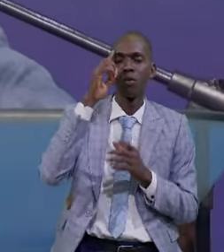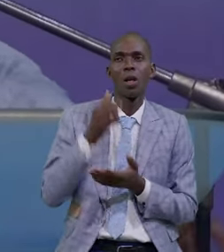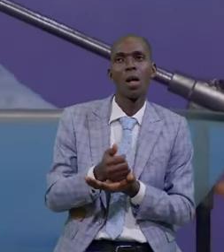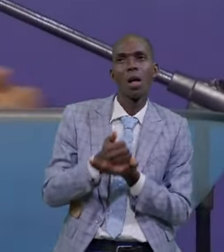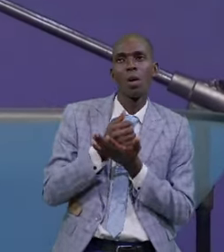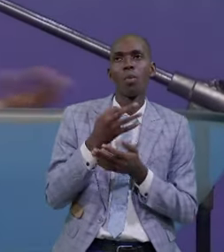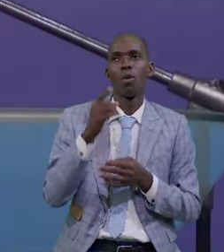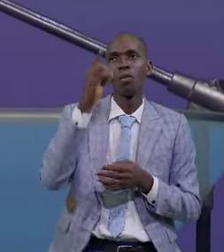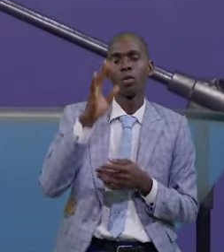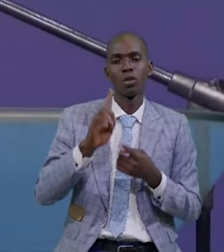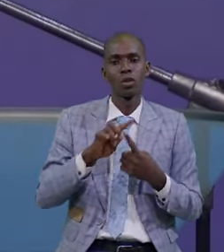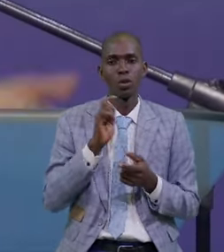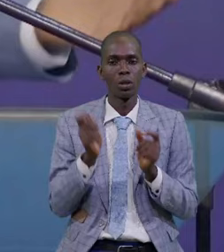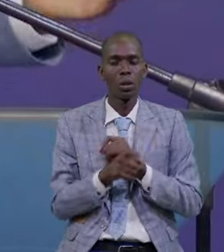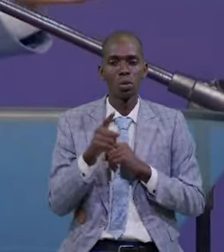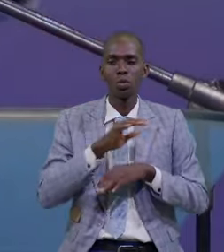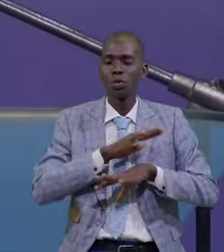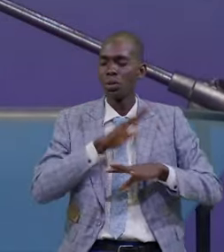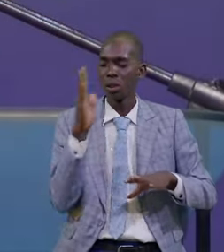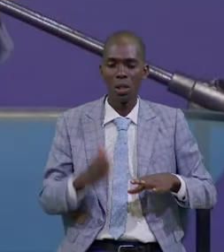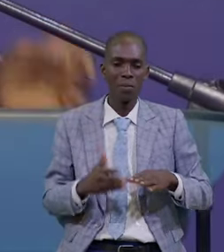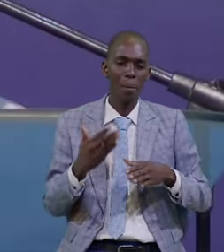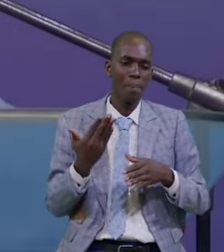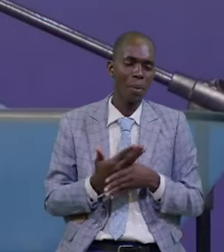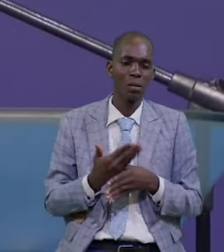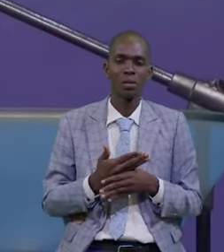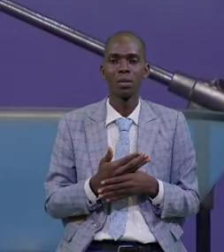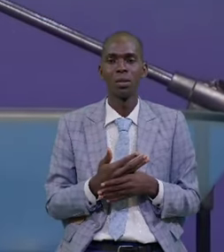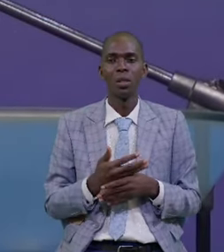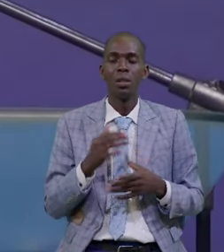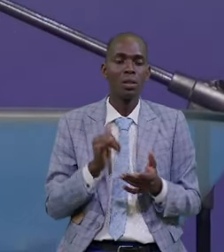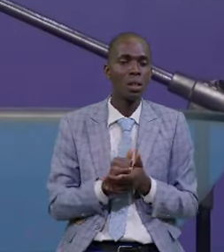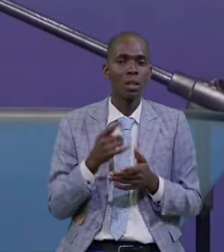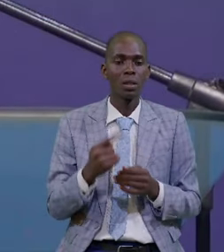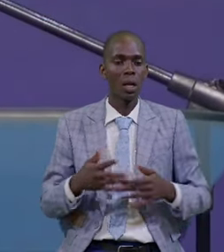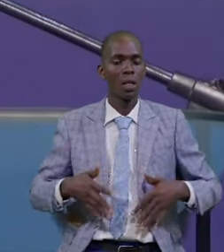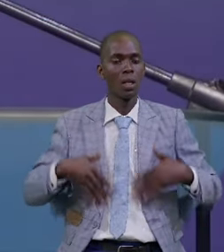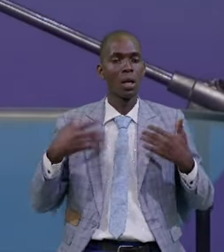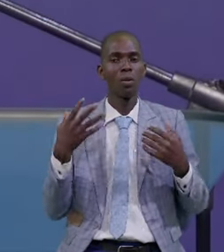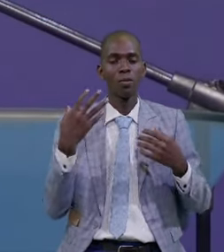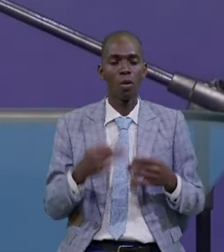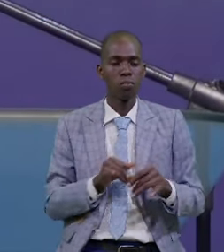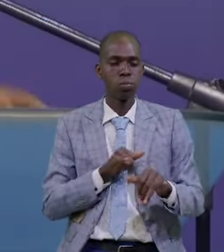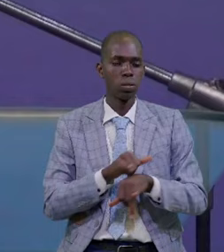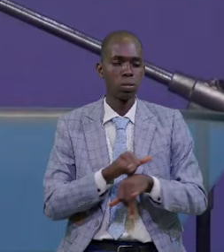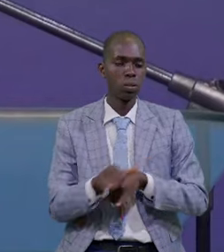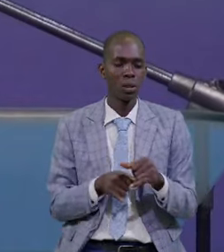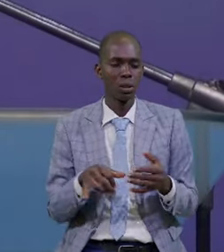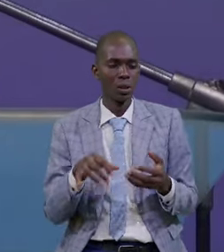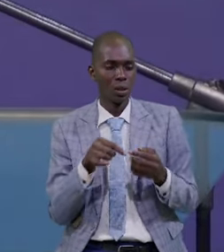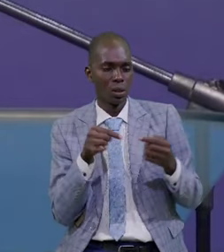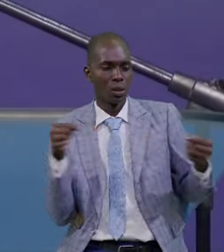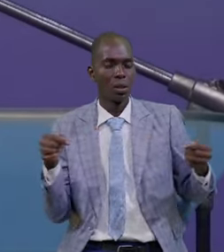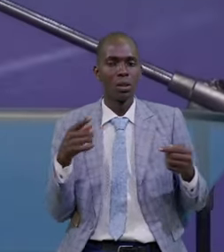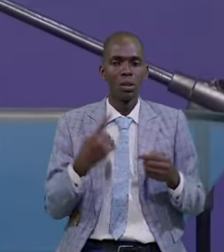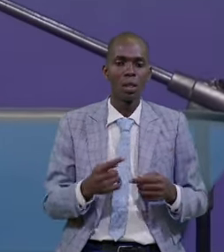don't bother that the life of deception contradicts the life of